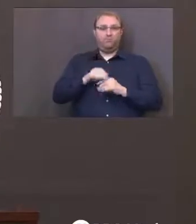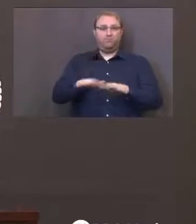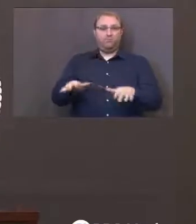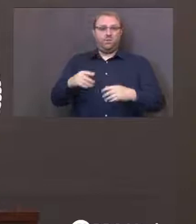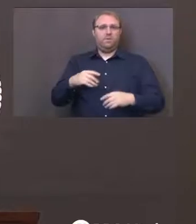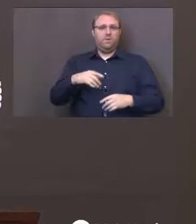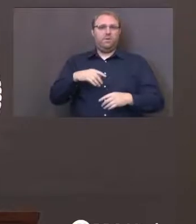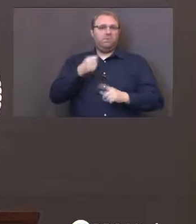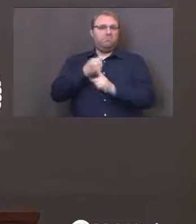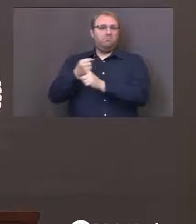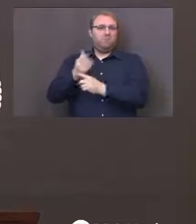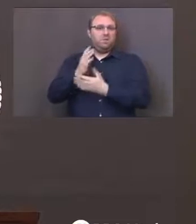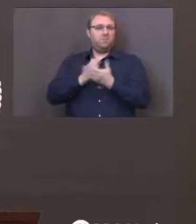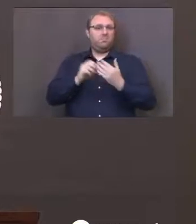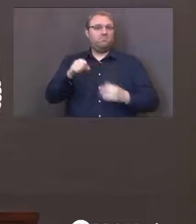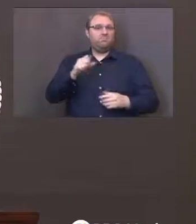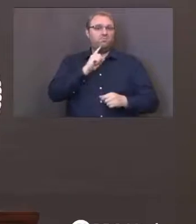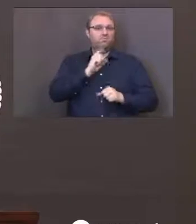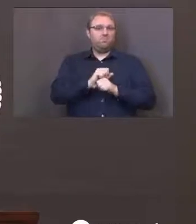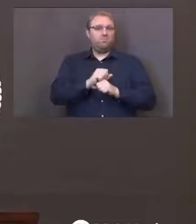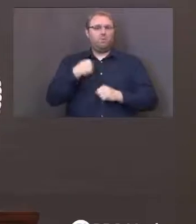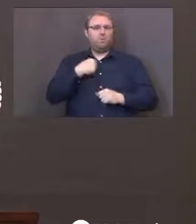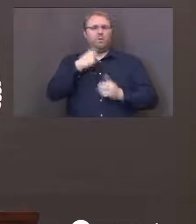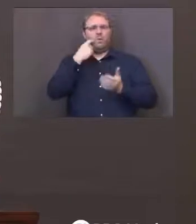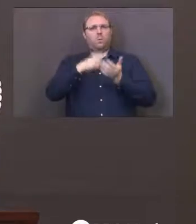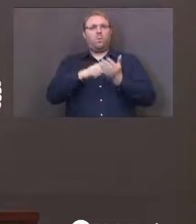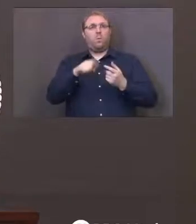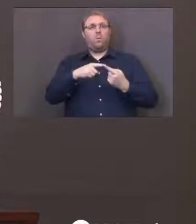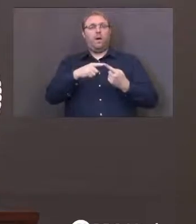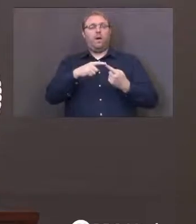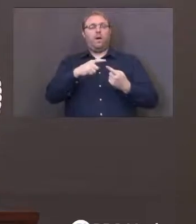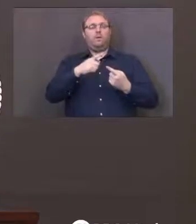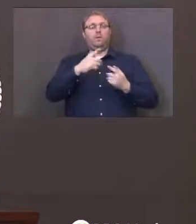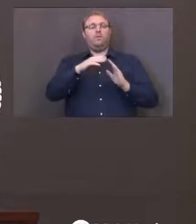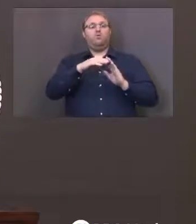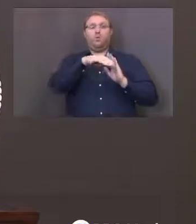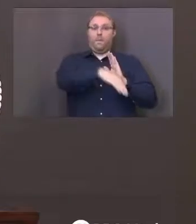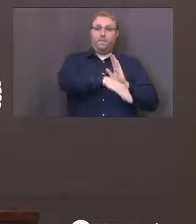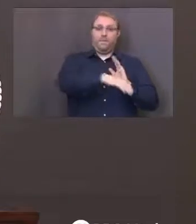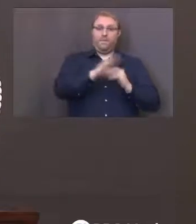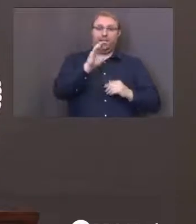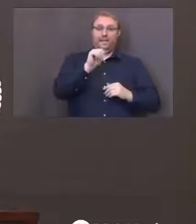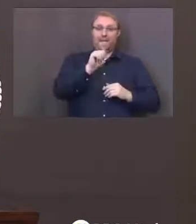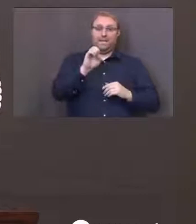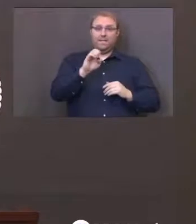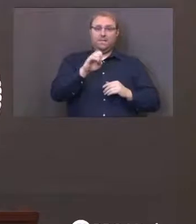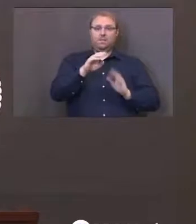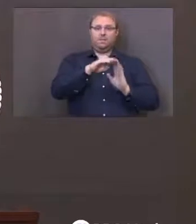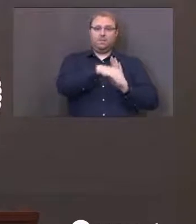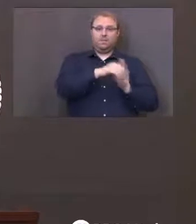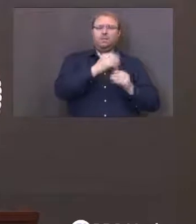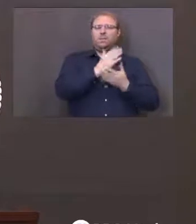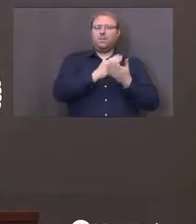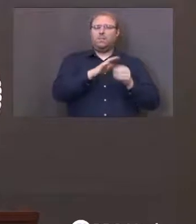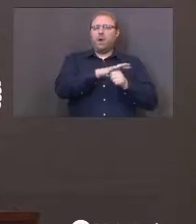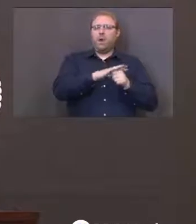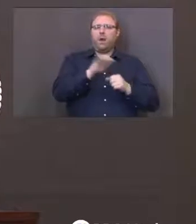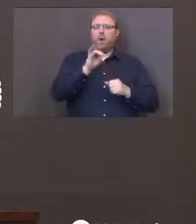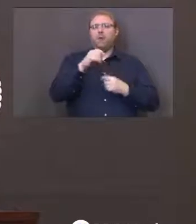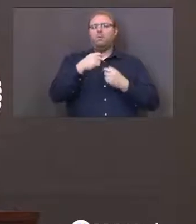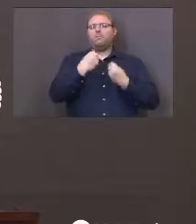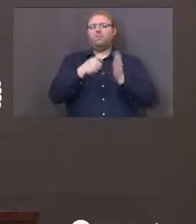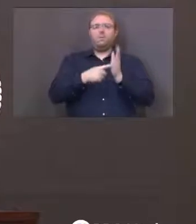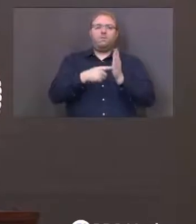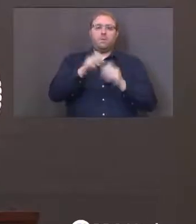population level with the number of cases we're seeing. So for example, when we have seen that drop in cases in certain communities, for example, Salt